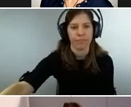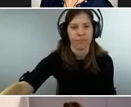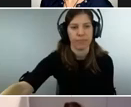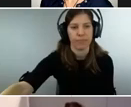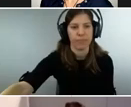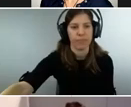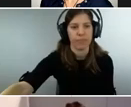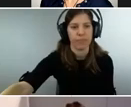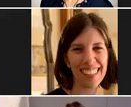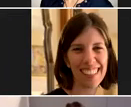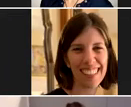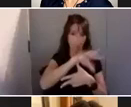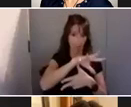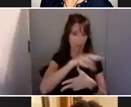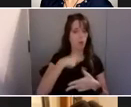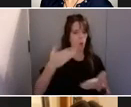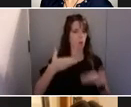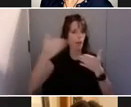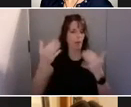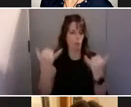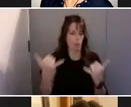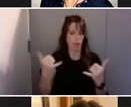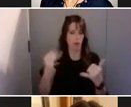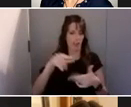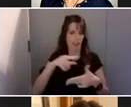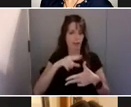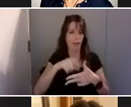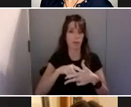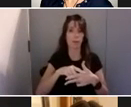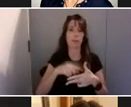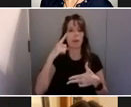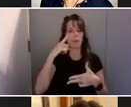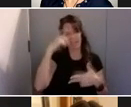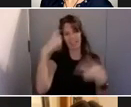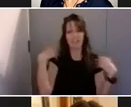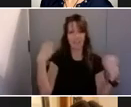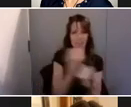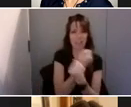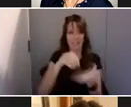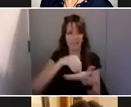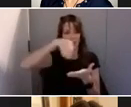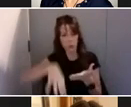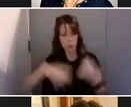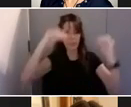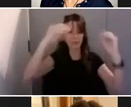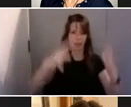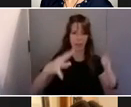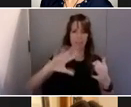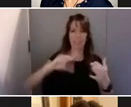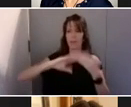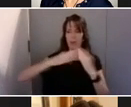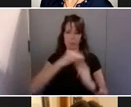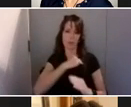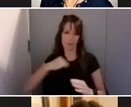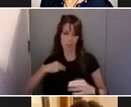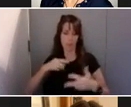by mail, which is recommended at this time for health and safety of our students, faculty, and our community.